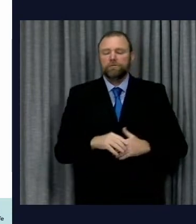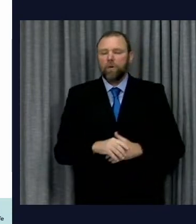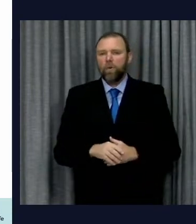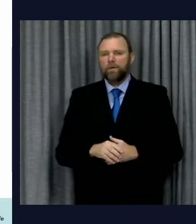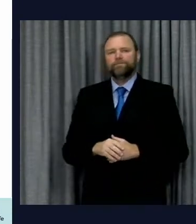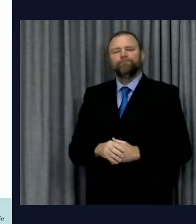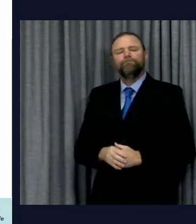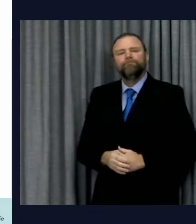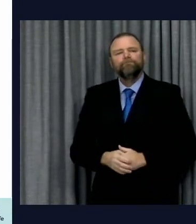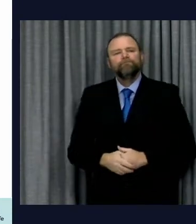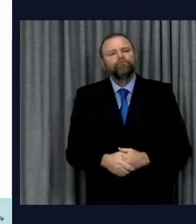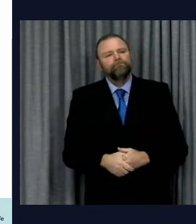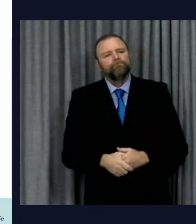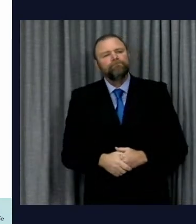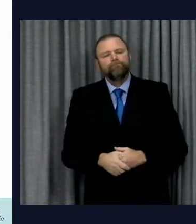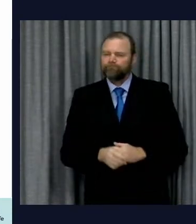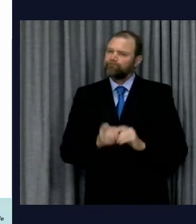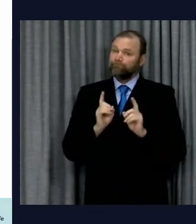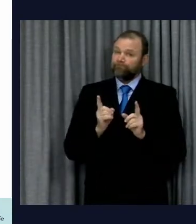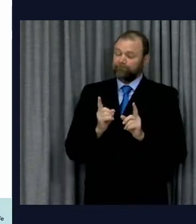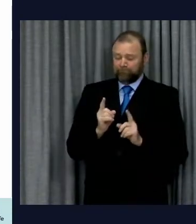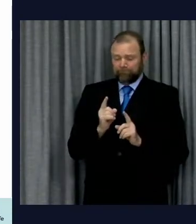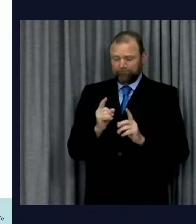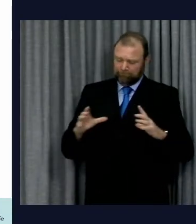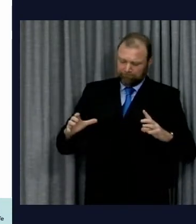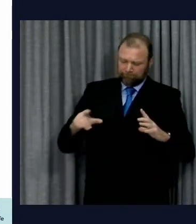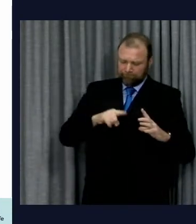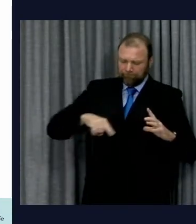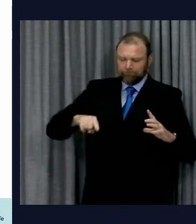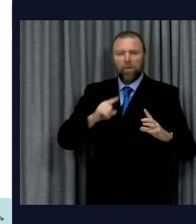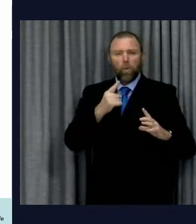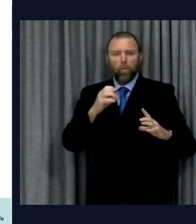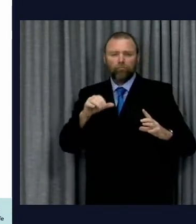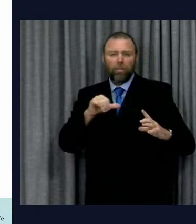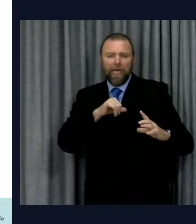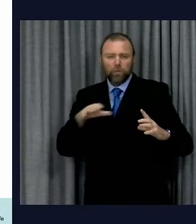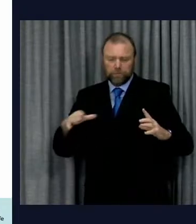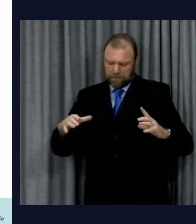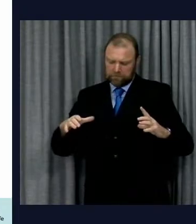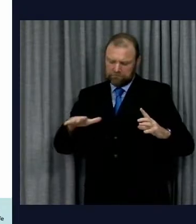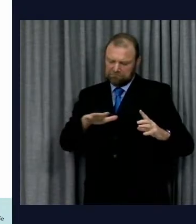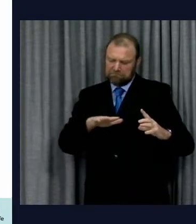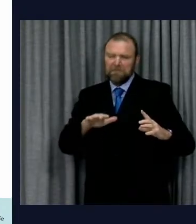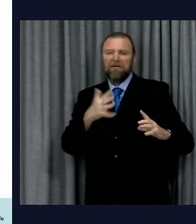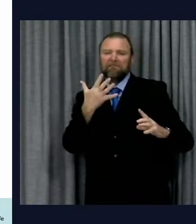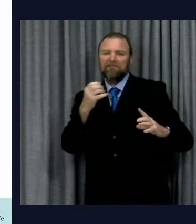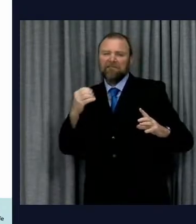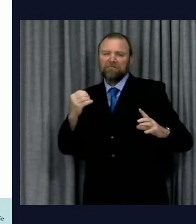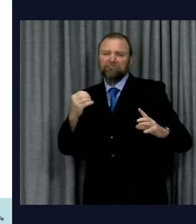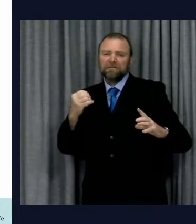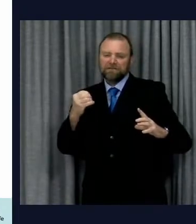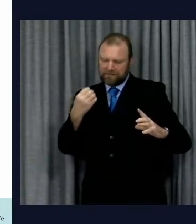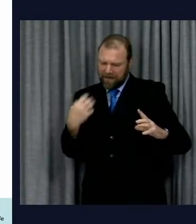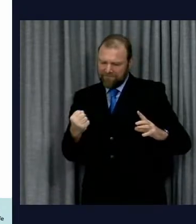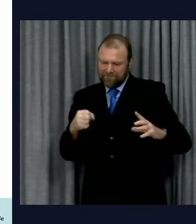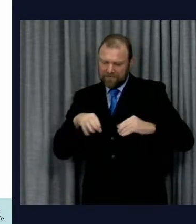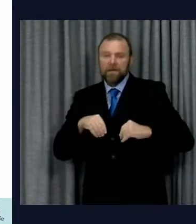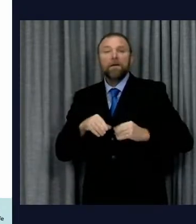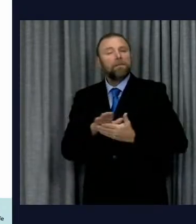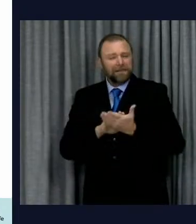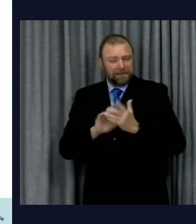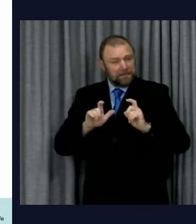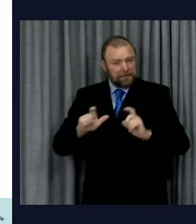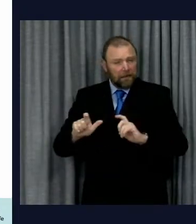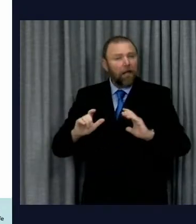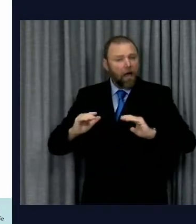in Wales. But at 500 cases, coronavirus is still circulating at high